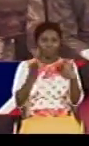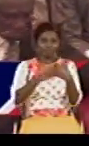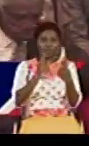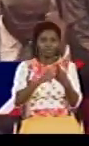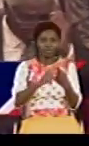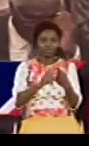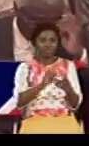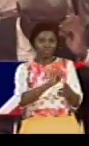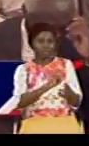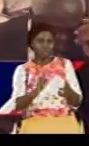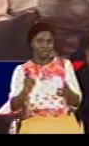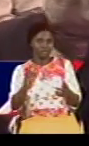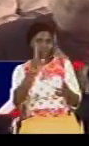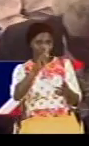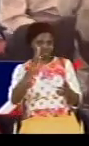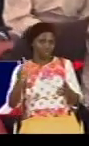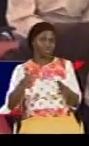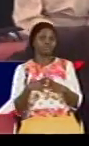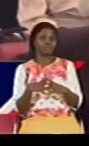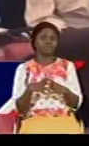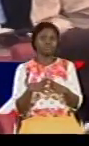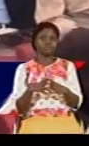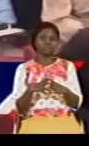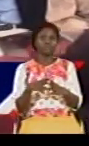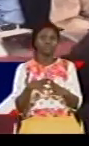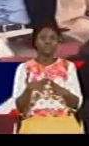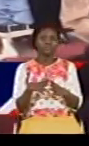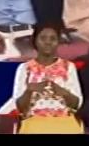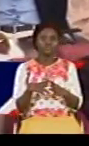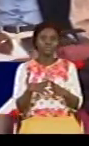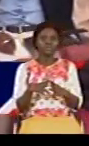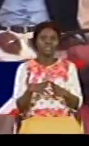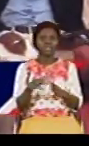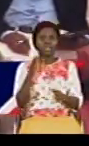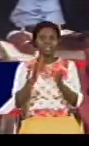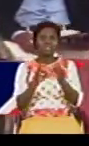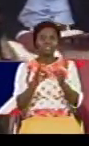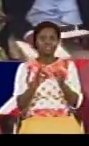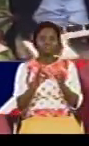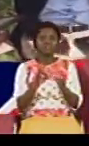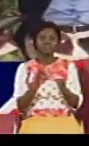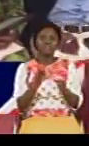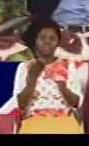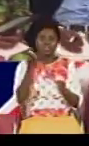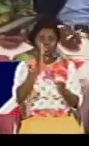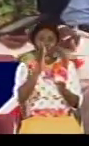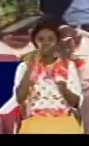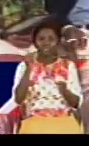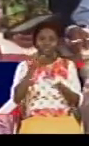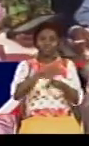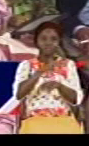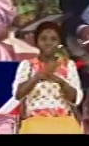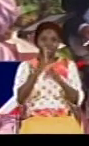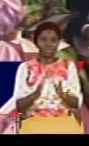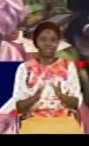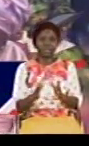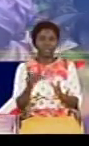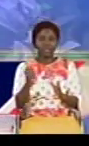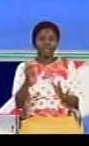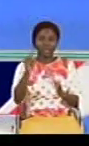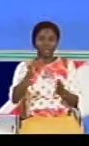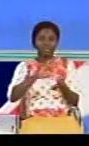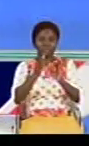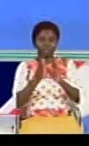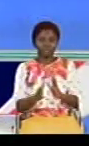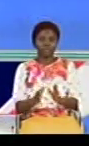be a messenger within, an interpreter, one among a thousand,